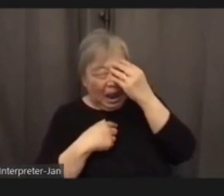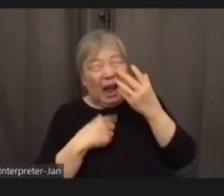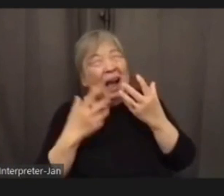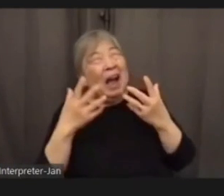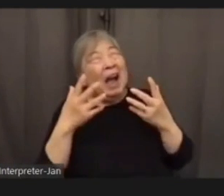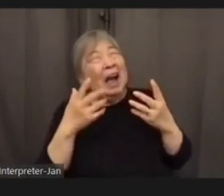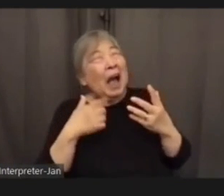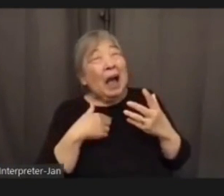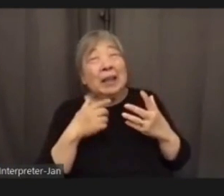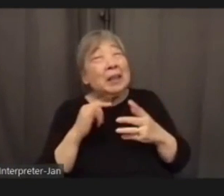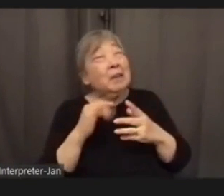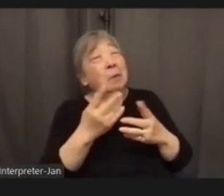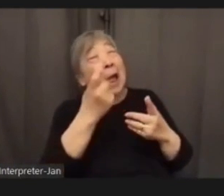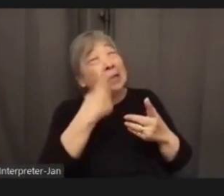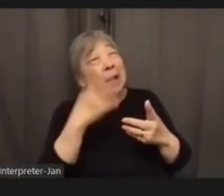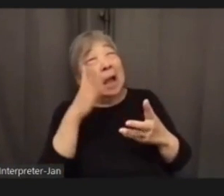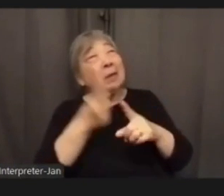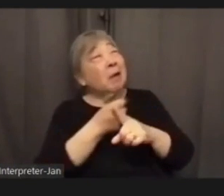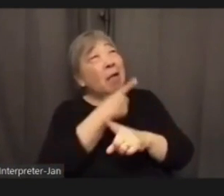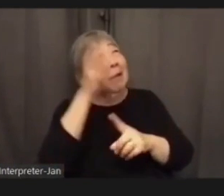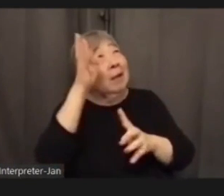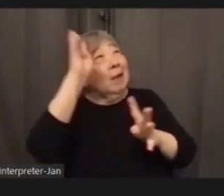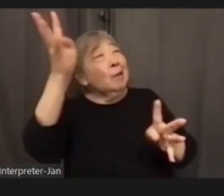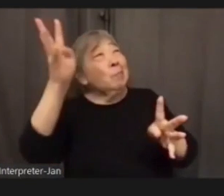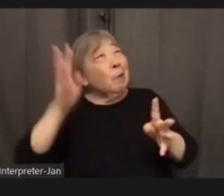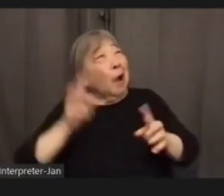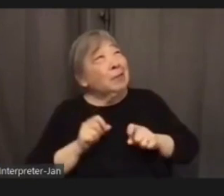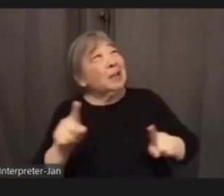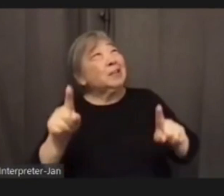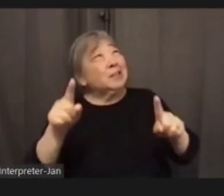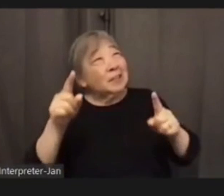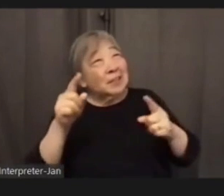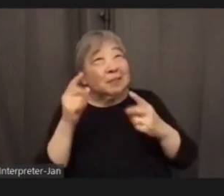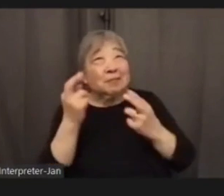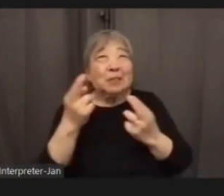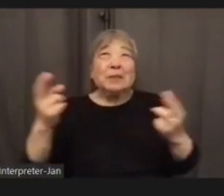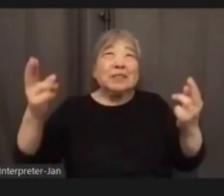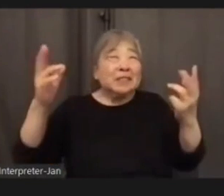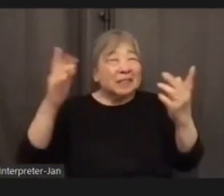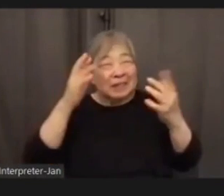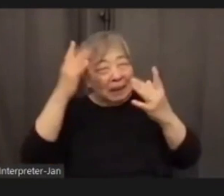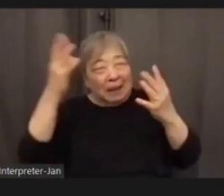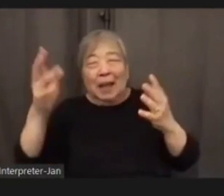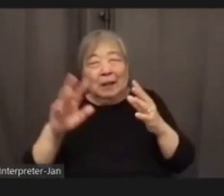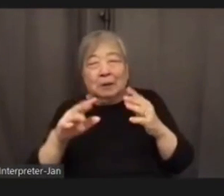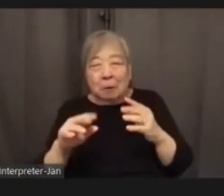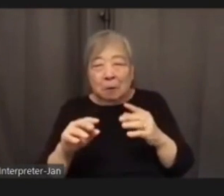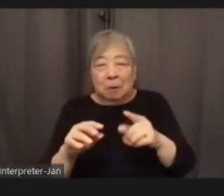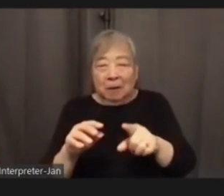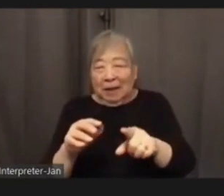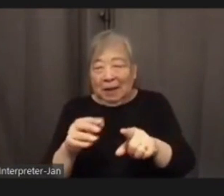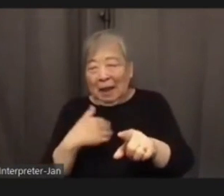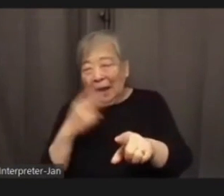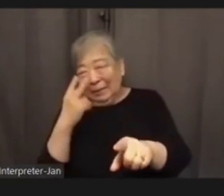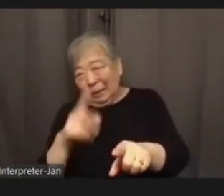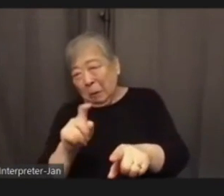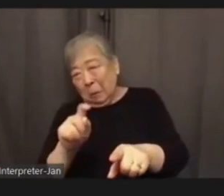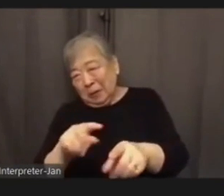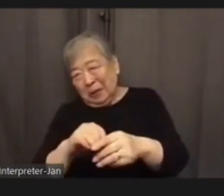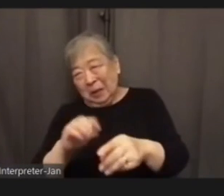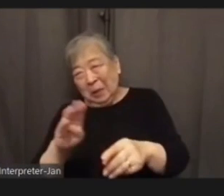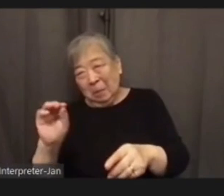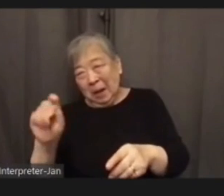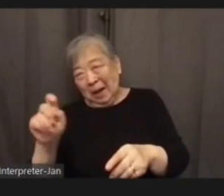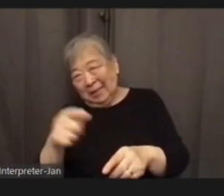improvisation. And resourcefulness. Absolutely. Yes, there's a question in the box.